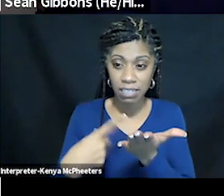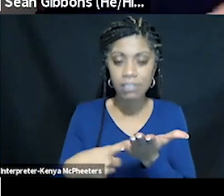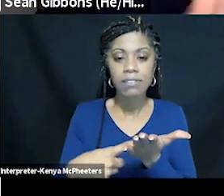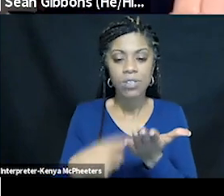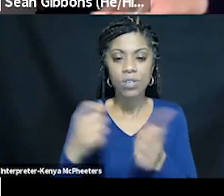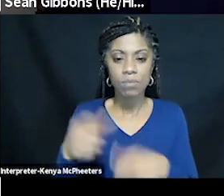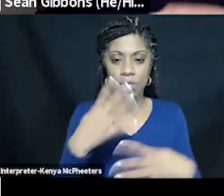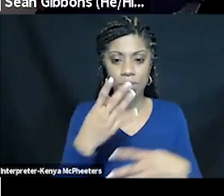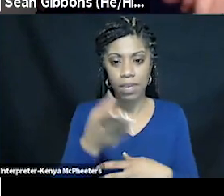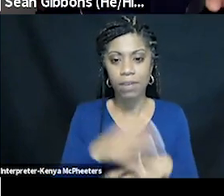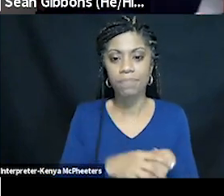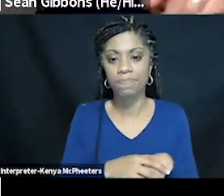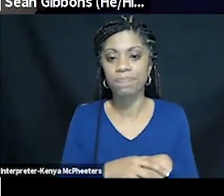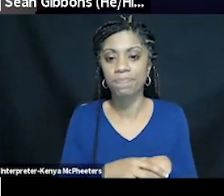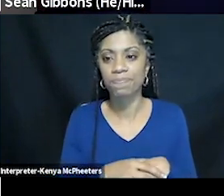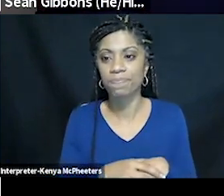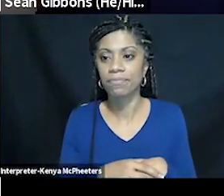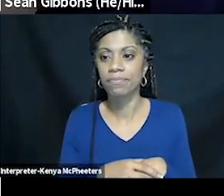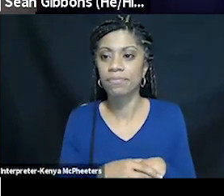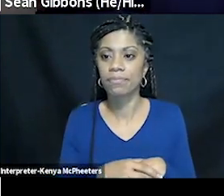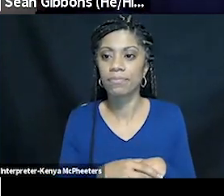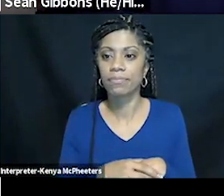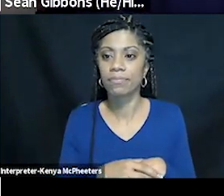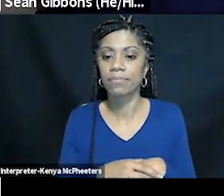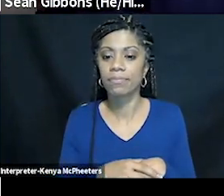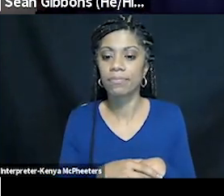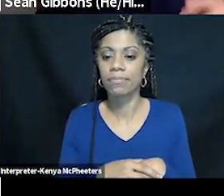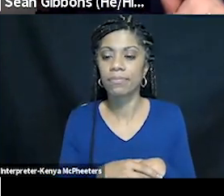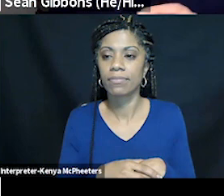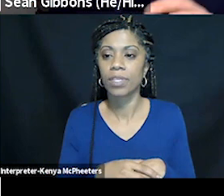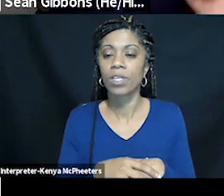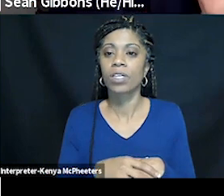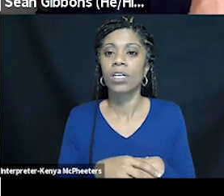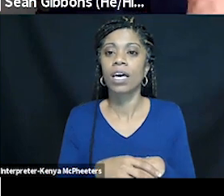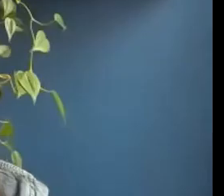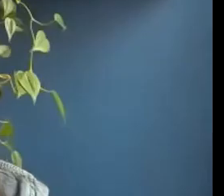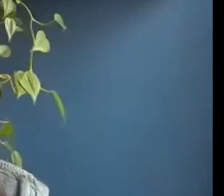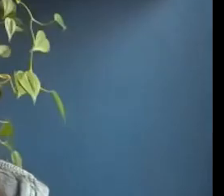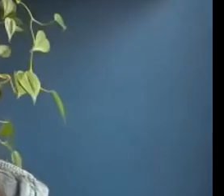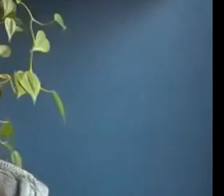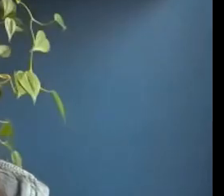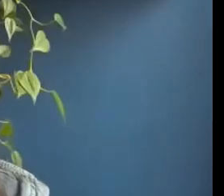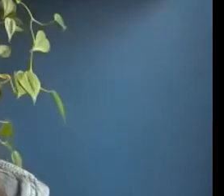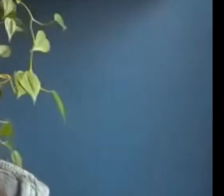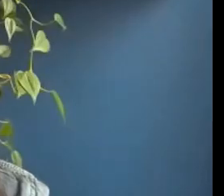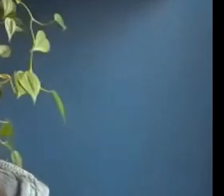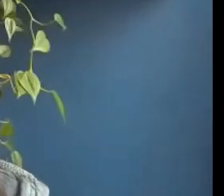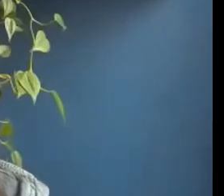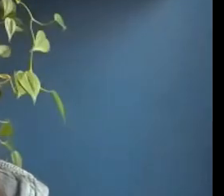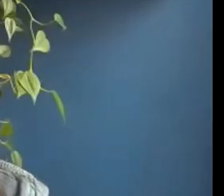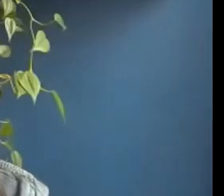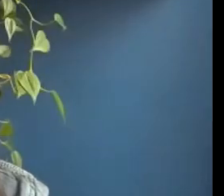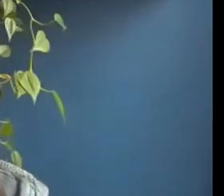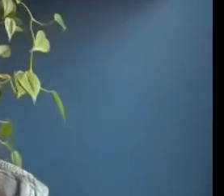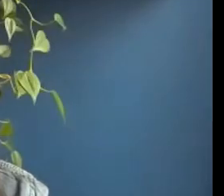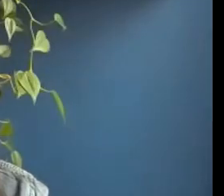to look. Detroit doing a conversation just like that early next week. So with that, I'm going to let everybody go. Be safe and well. We'll talk to you all soon.